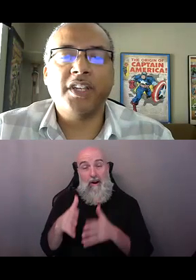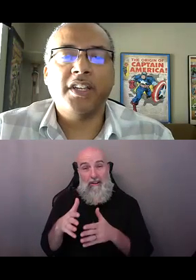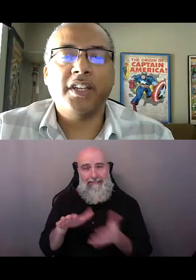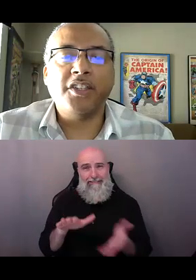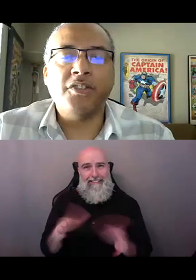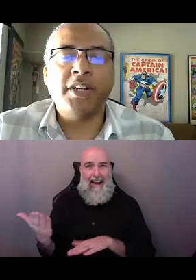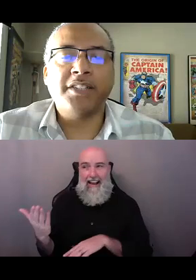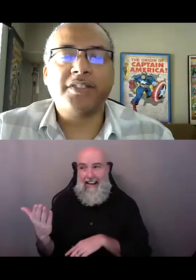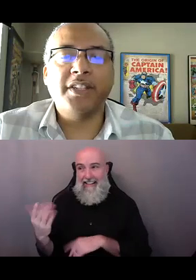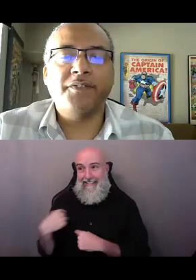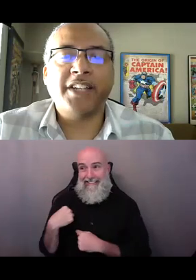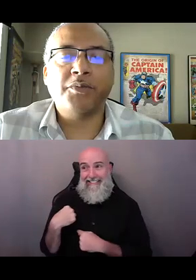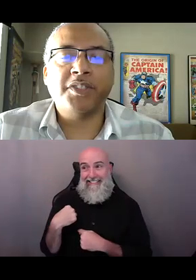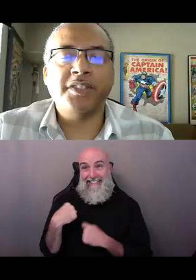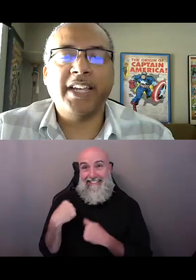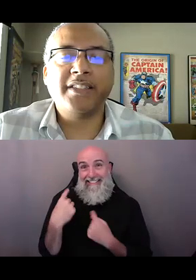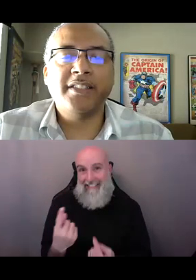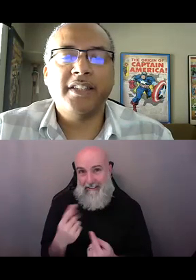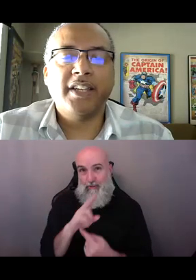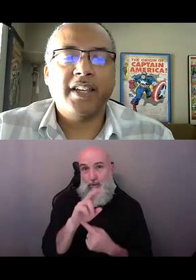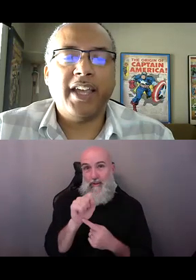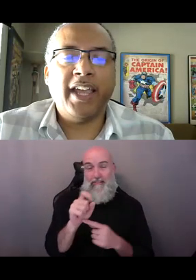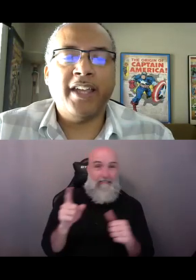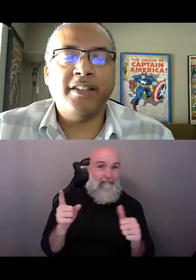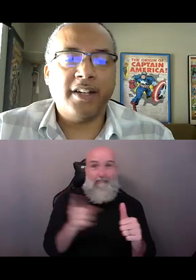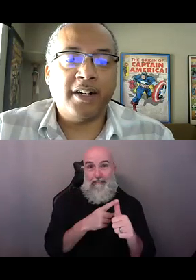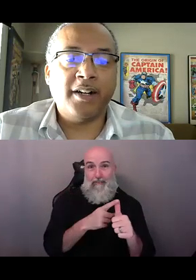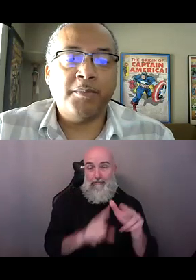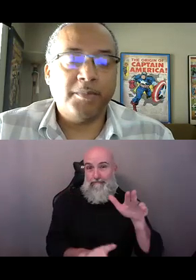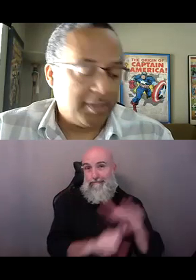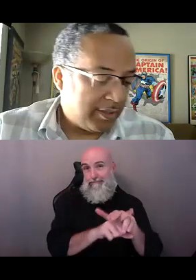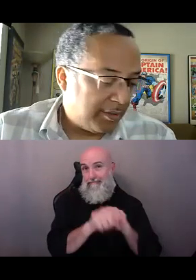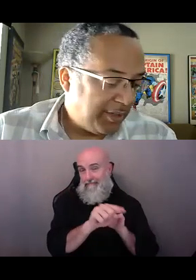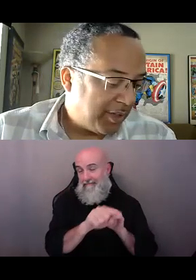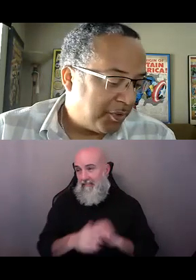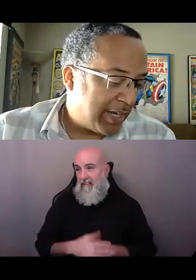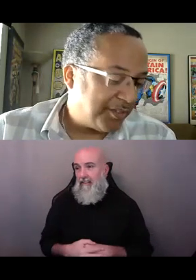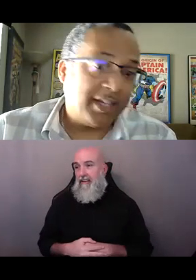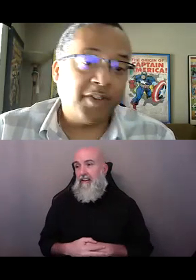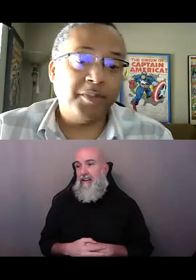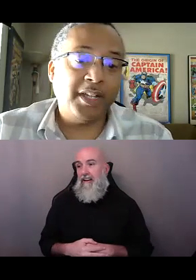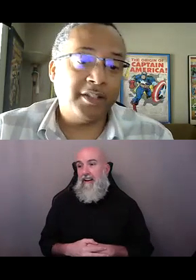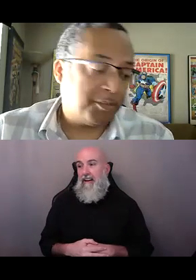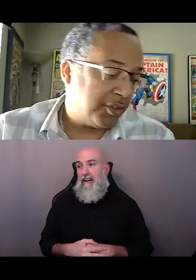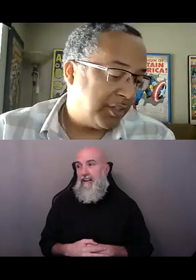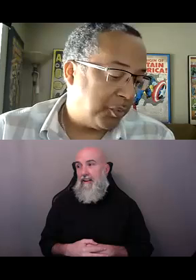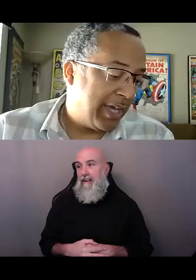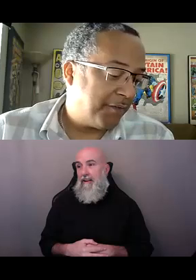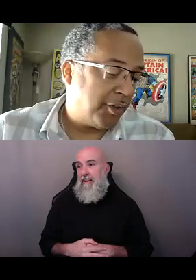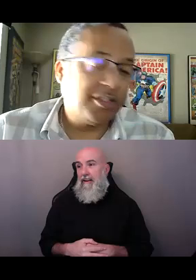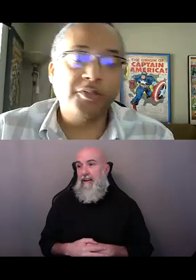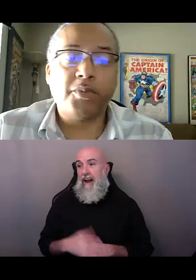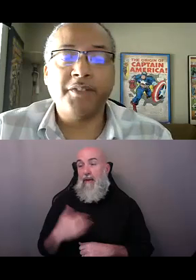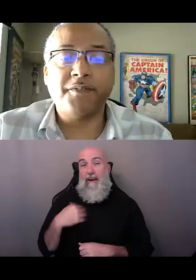first US infection was detected. And these numbers actually have updated numbers on this. We